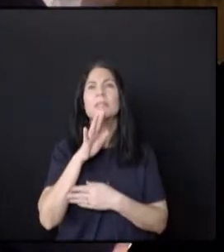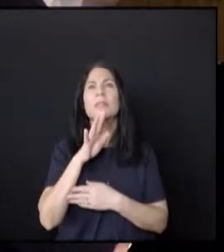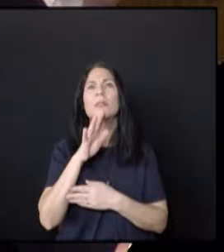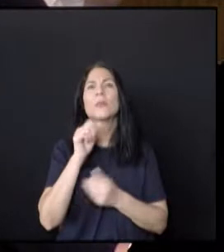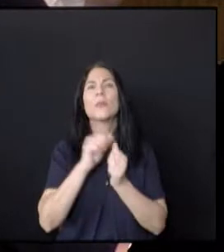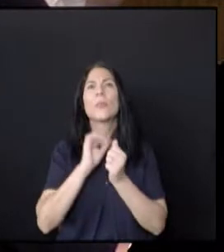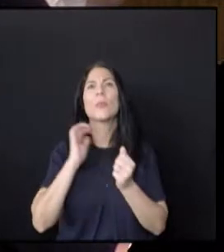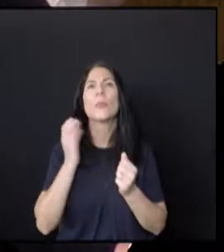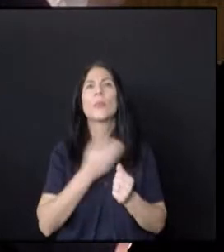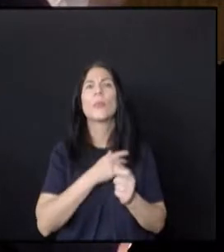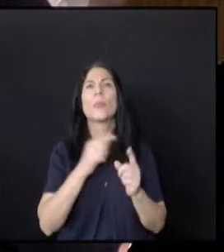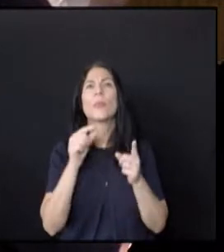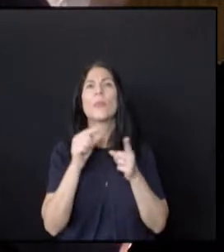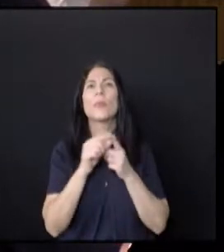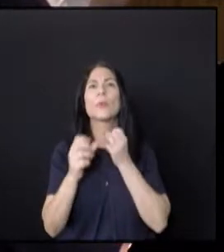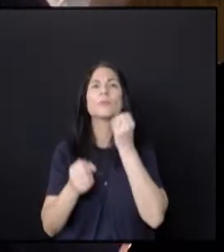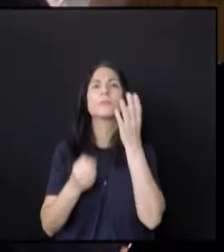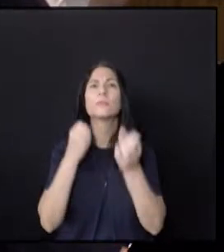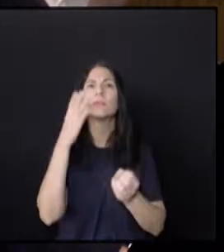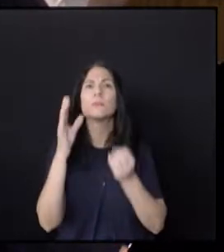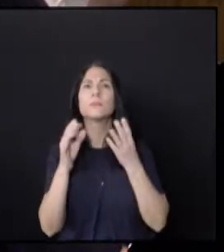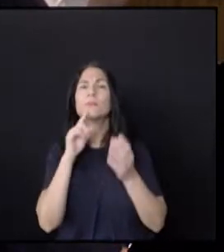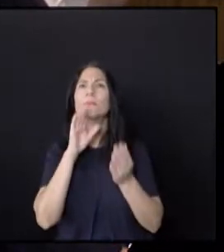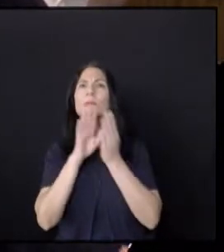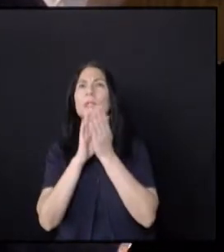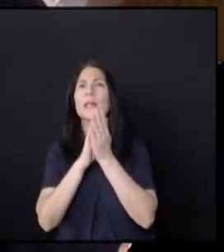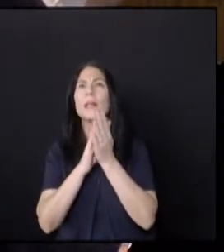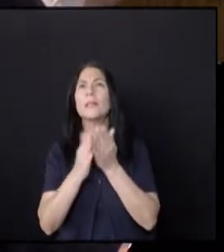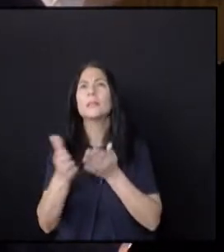words, praise for who you are.